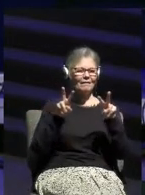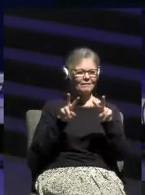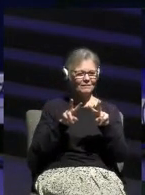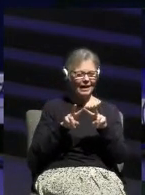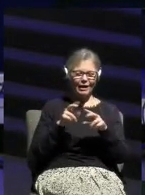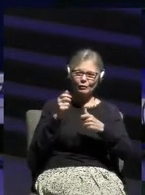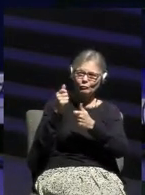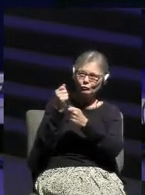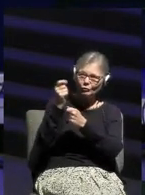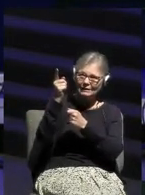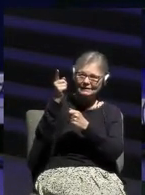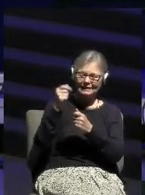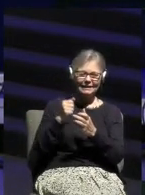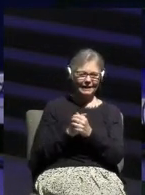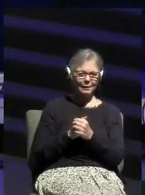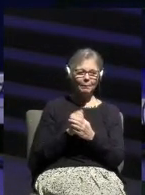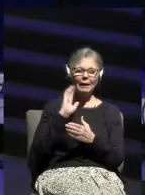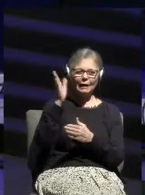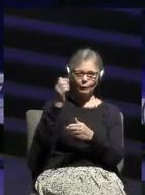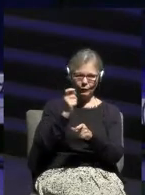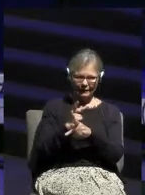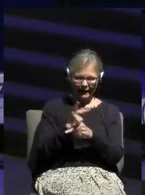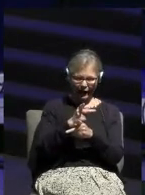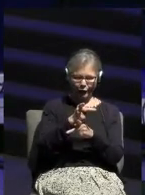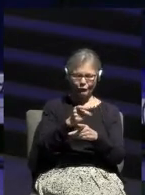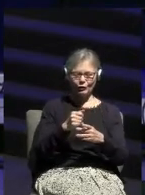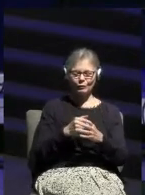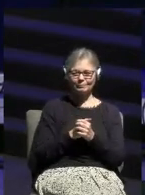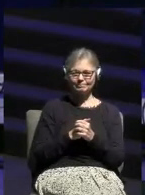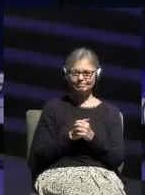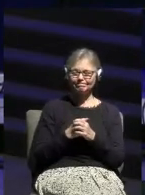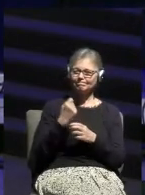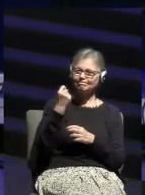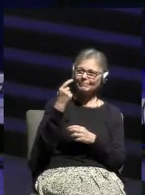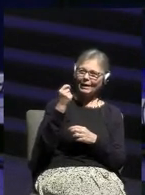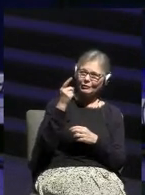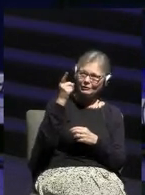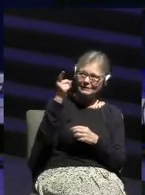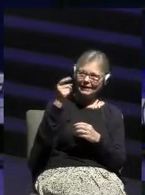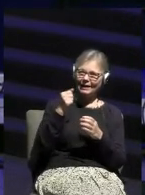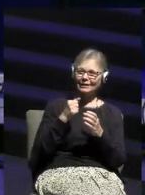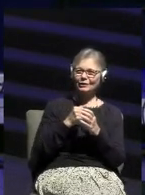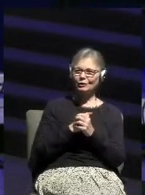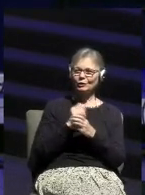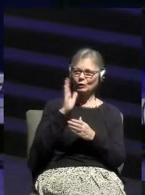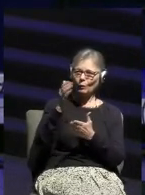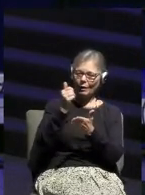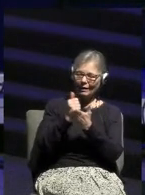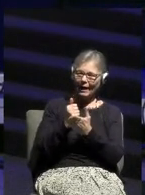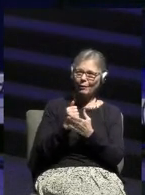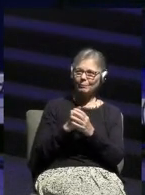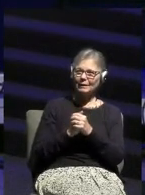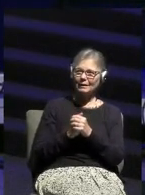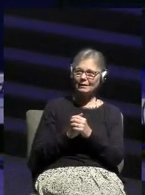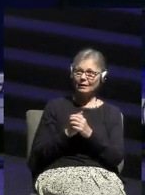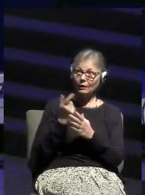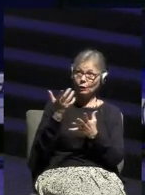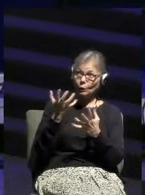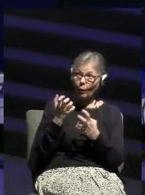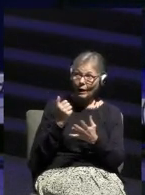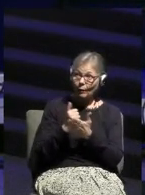in trusting God. And understanding that not only is He, but He wants to